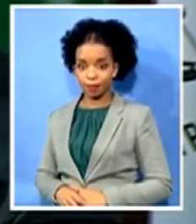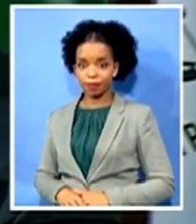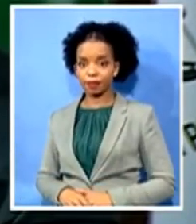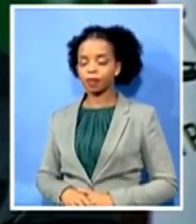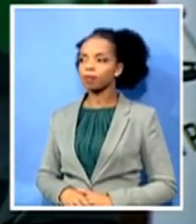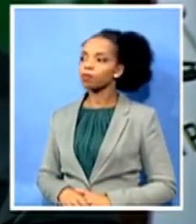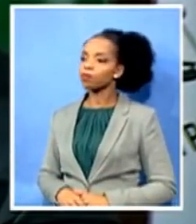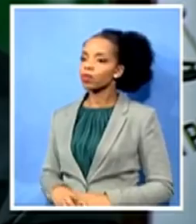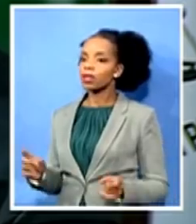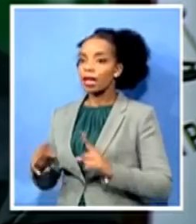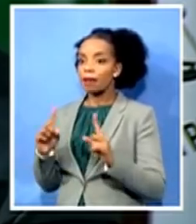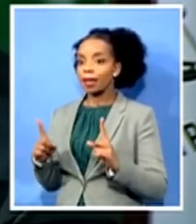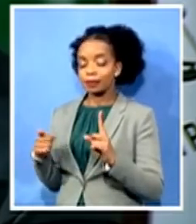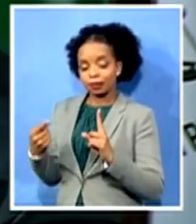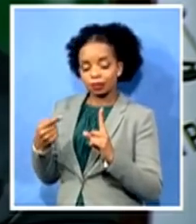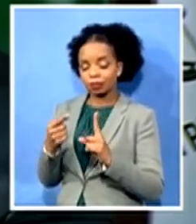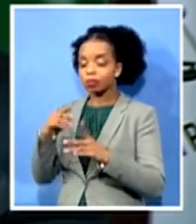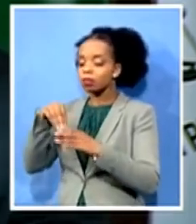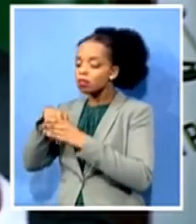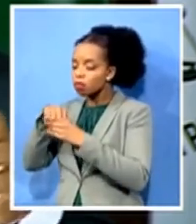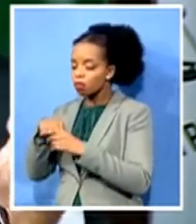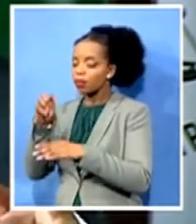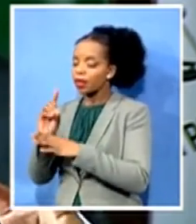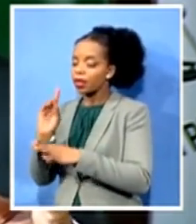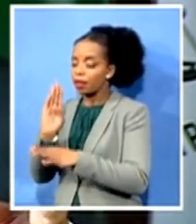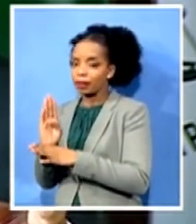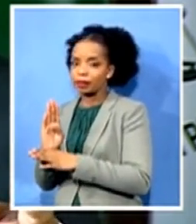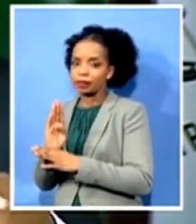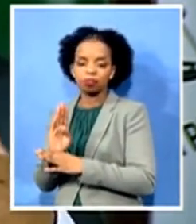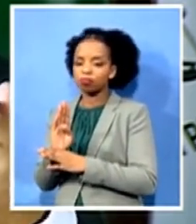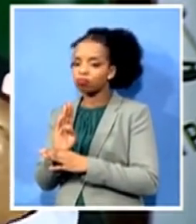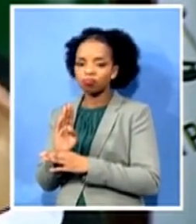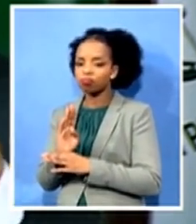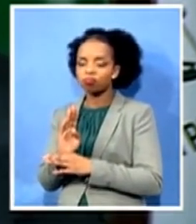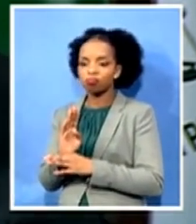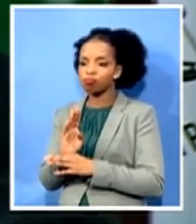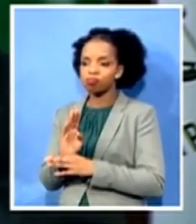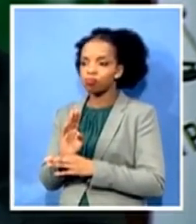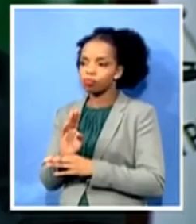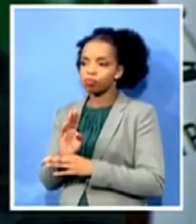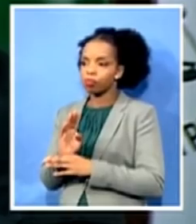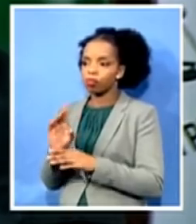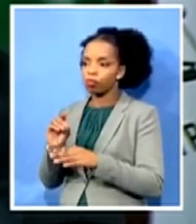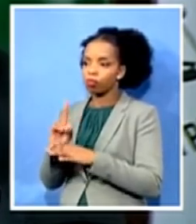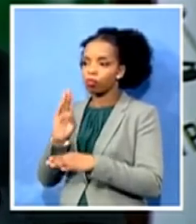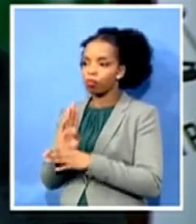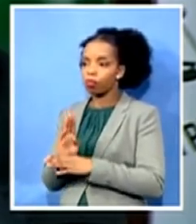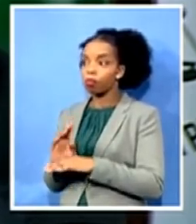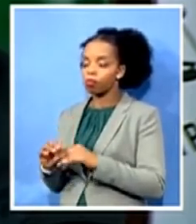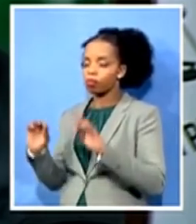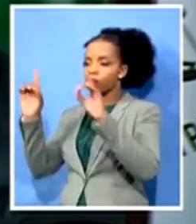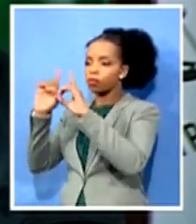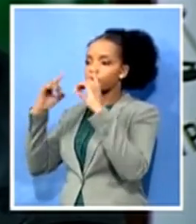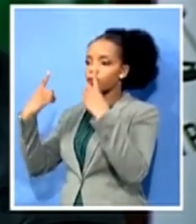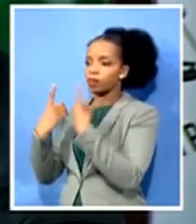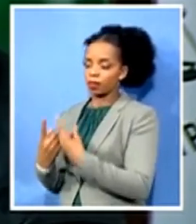of the department, as long as they enhanced the issues